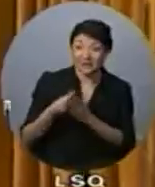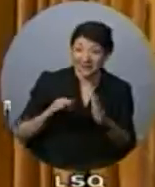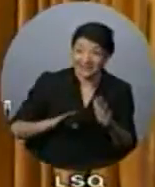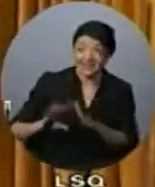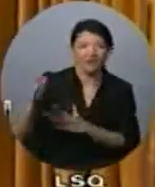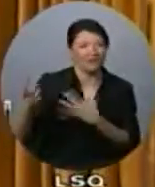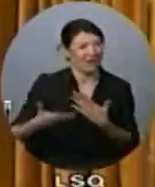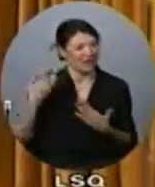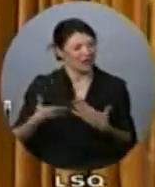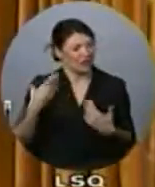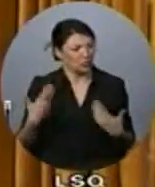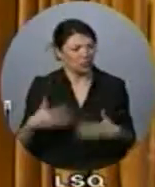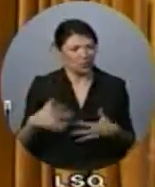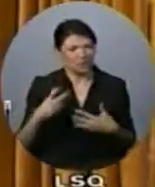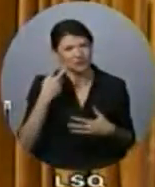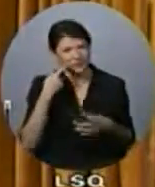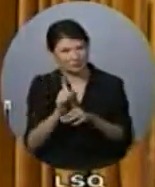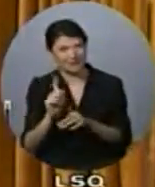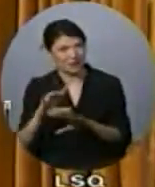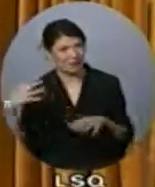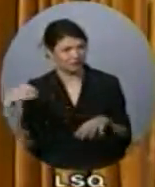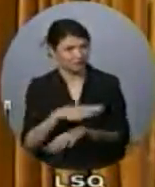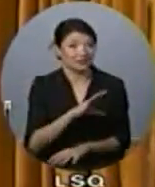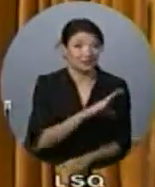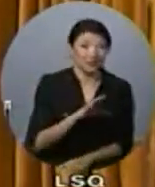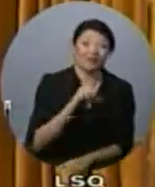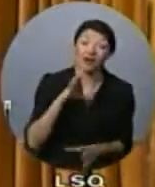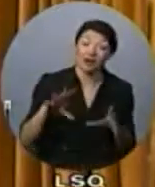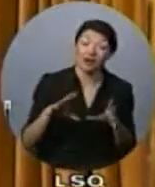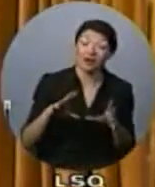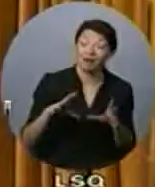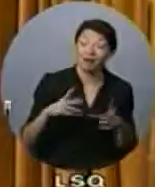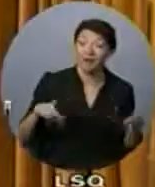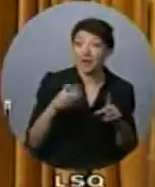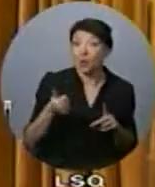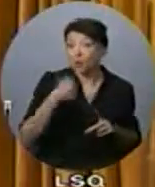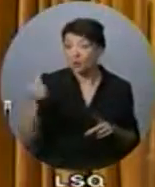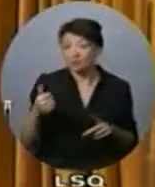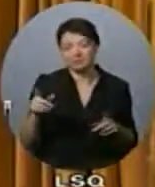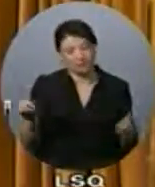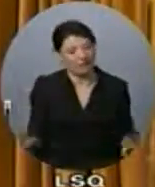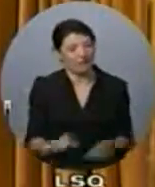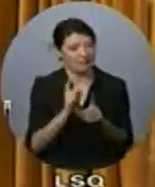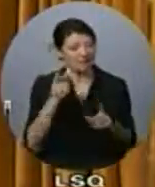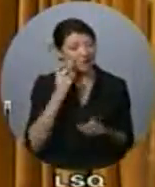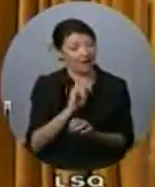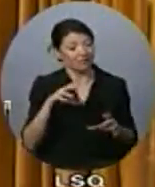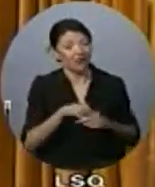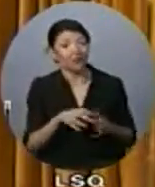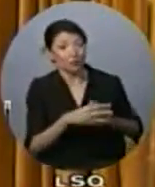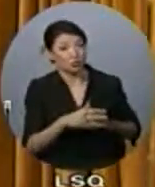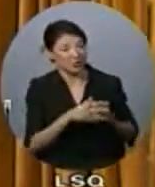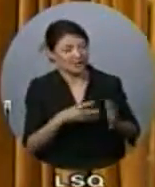outside our borders we recognize the ongoing economic weakness in the United States and the very real economic consequences caused by